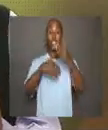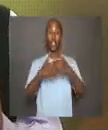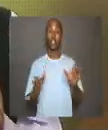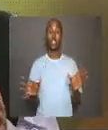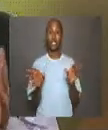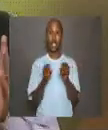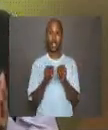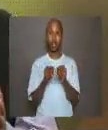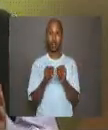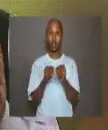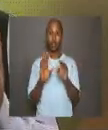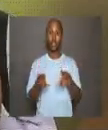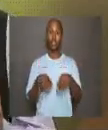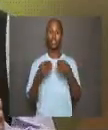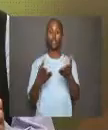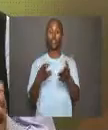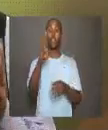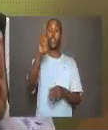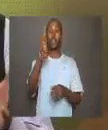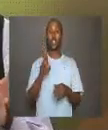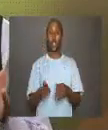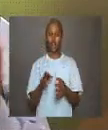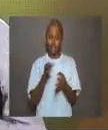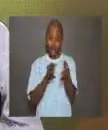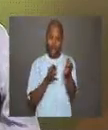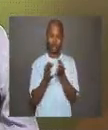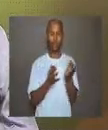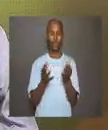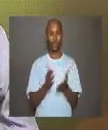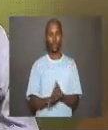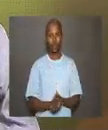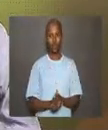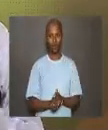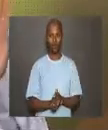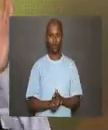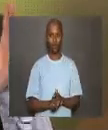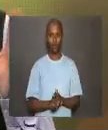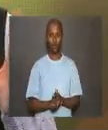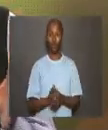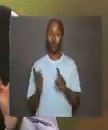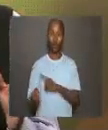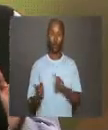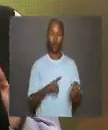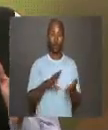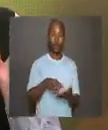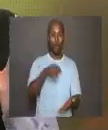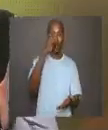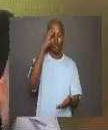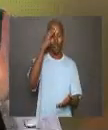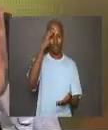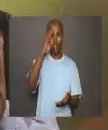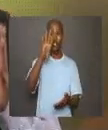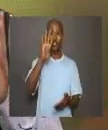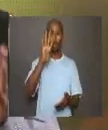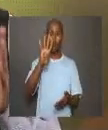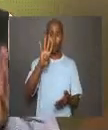set of a given rational expression. We will also learn the